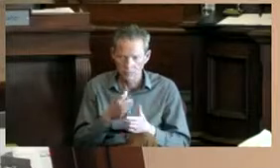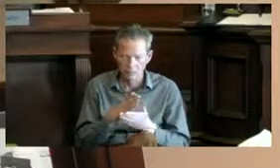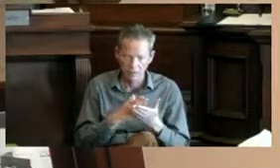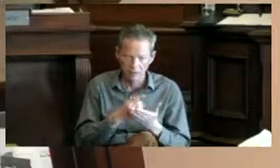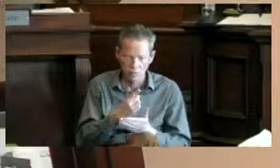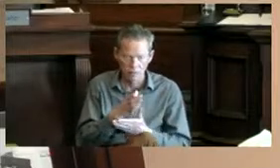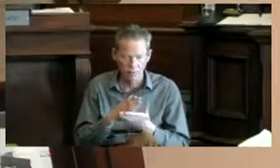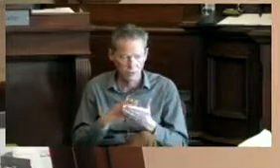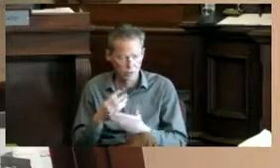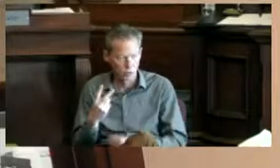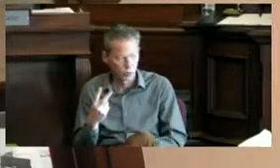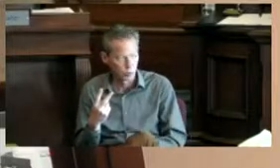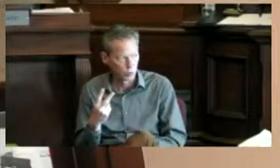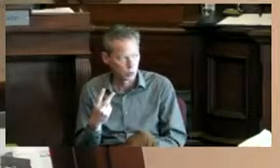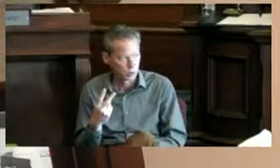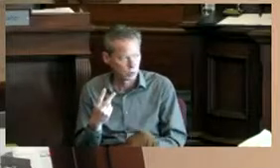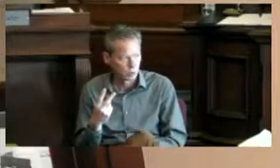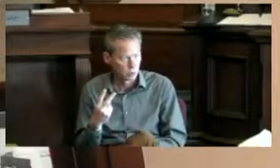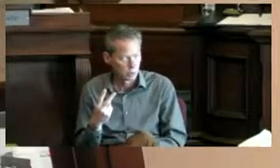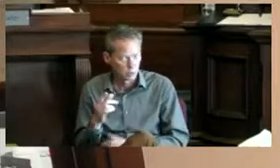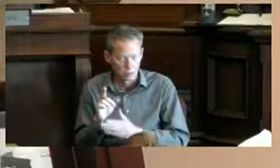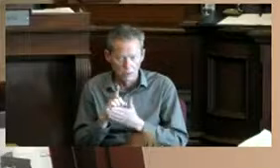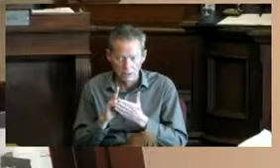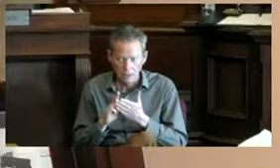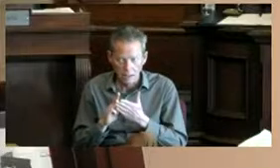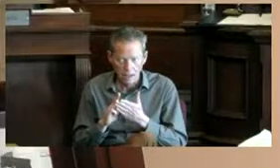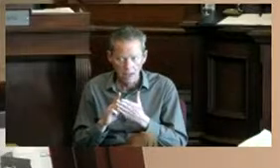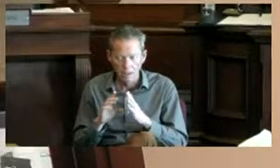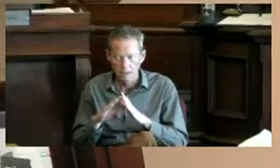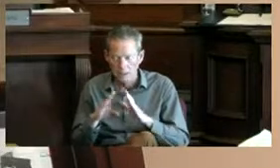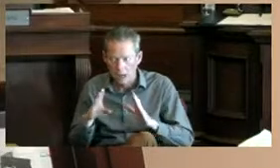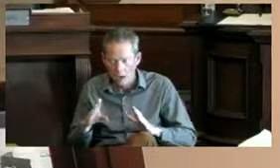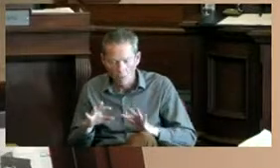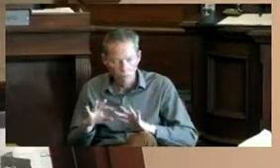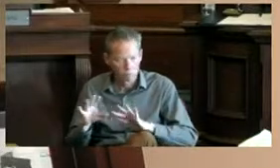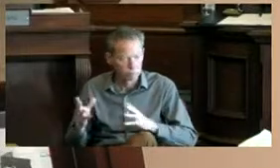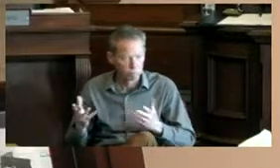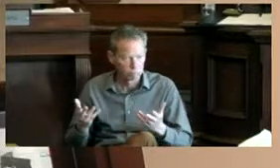and phase two in terms of design of the house, in terms of